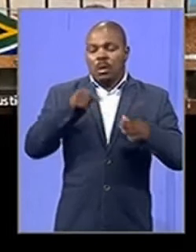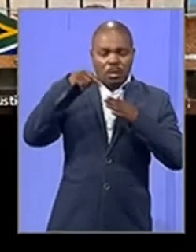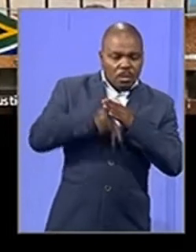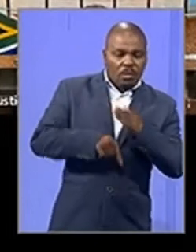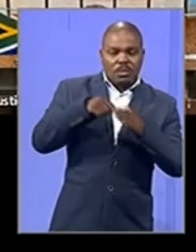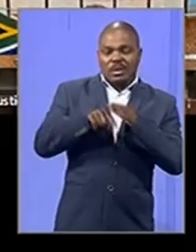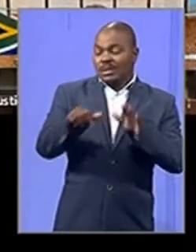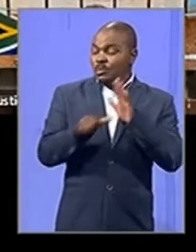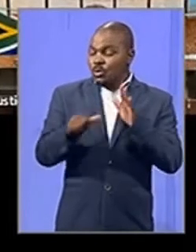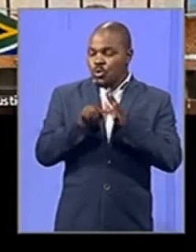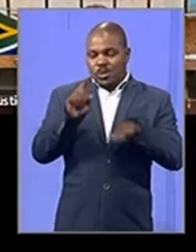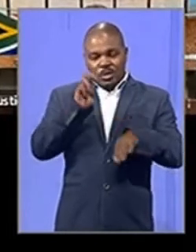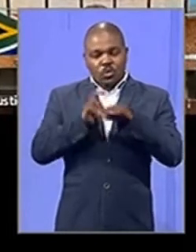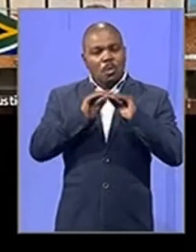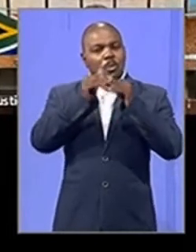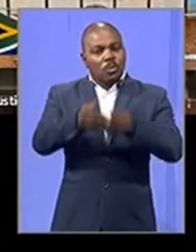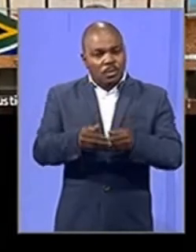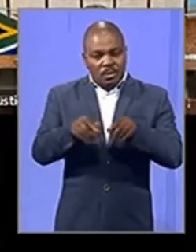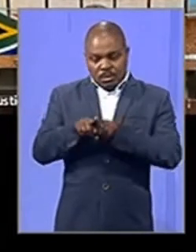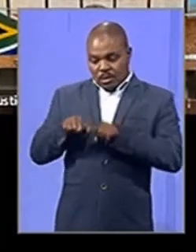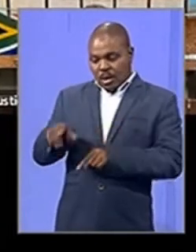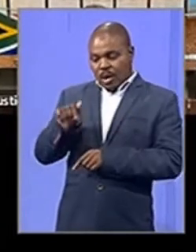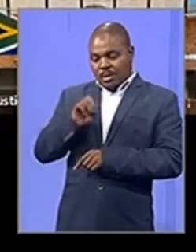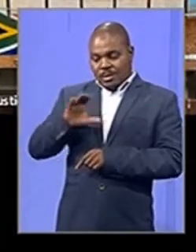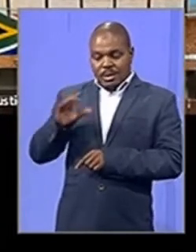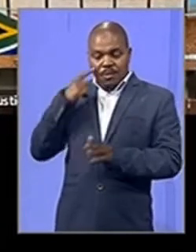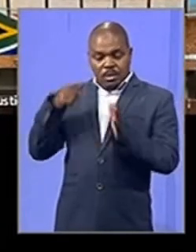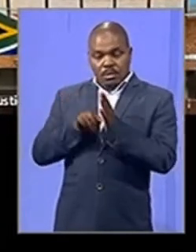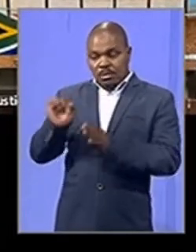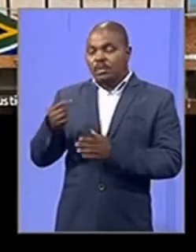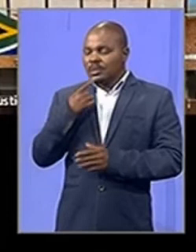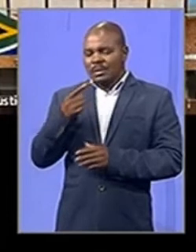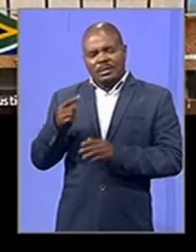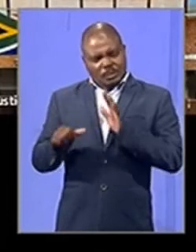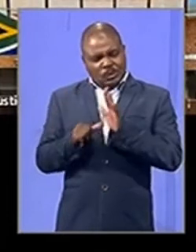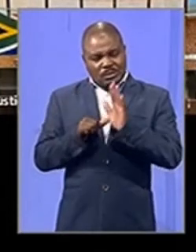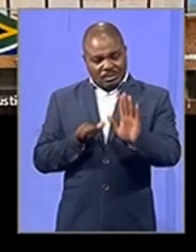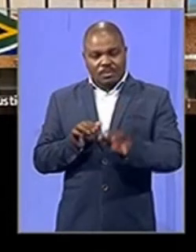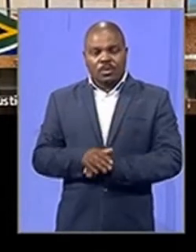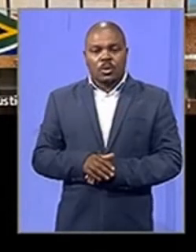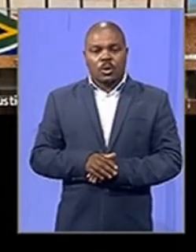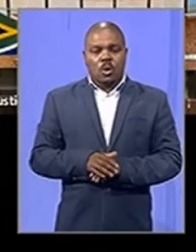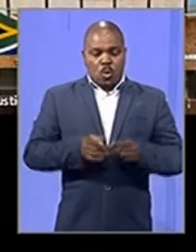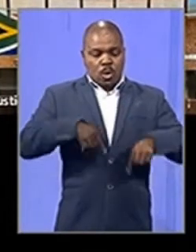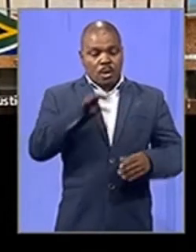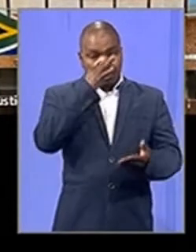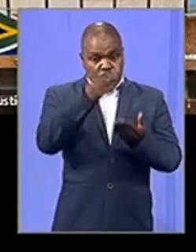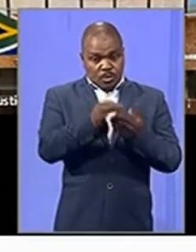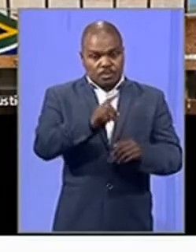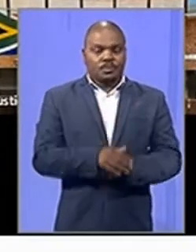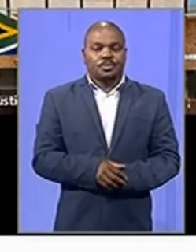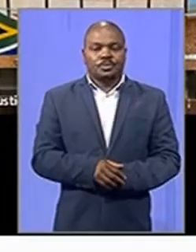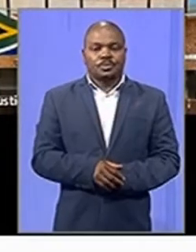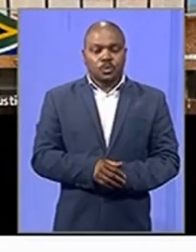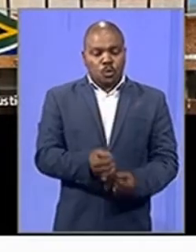protect, and this is a very important point that the ANC makes in its evidence. What we propose, should that be the case, is that